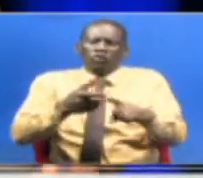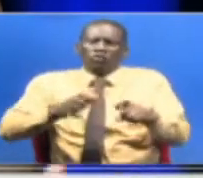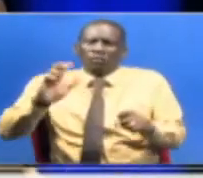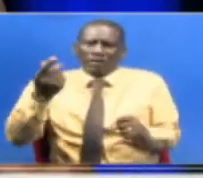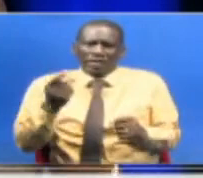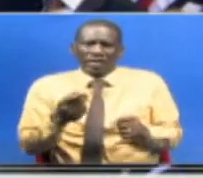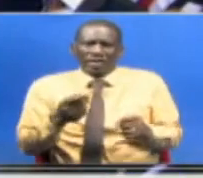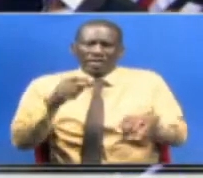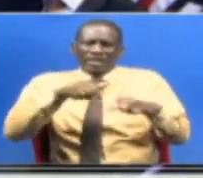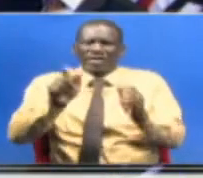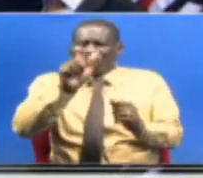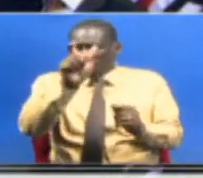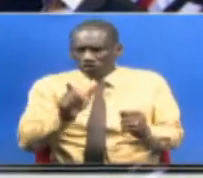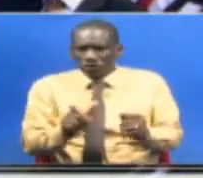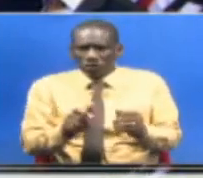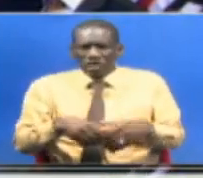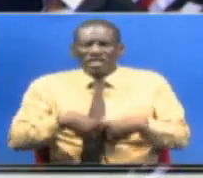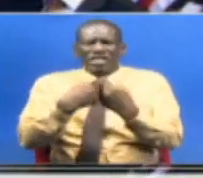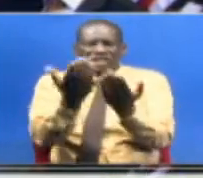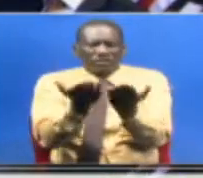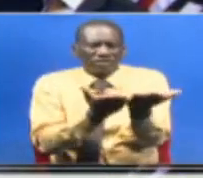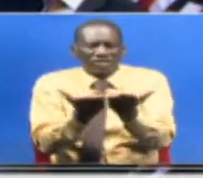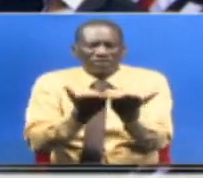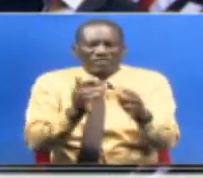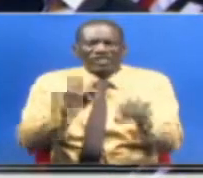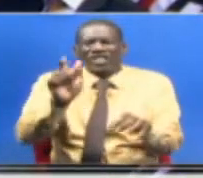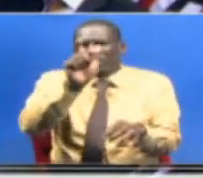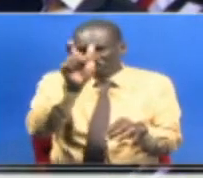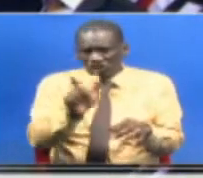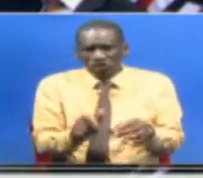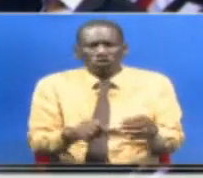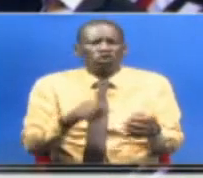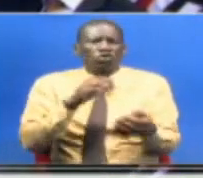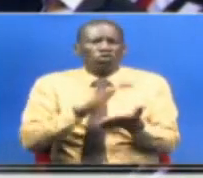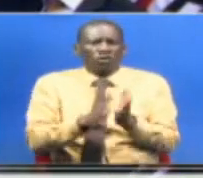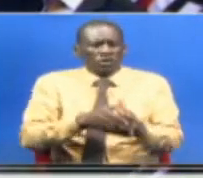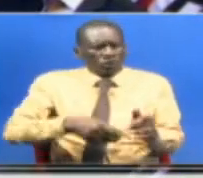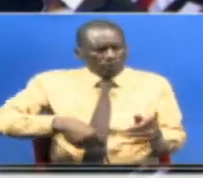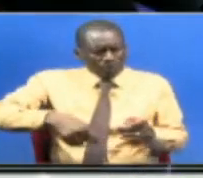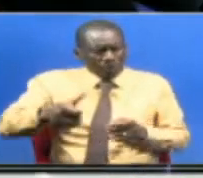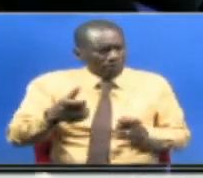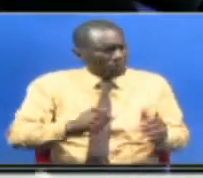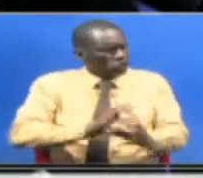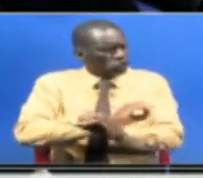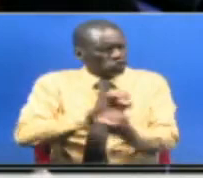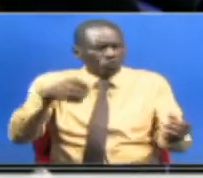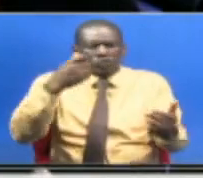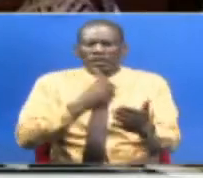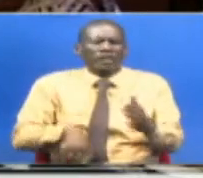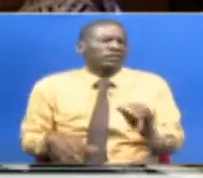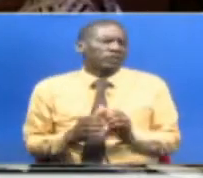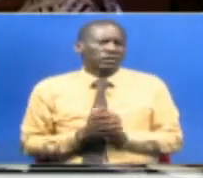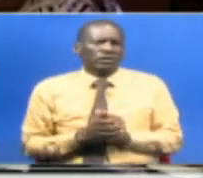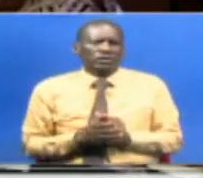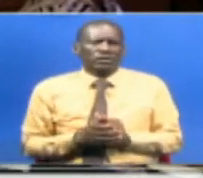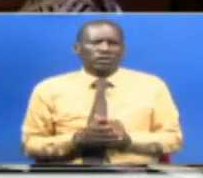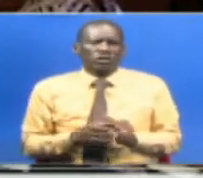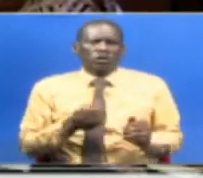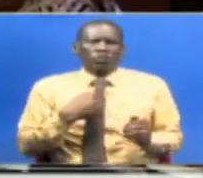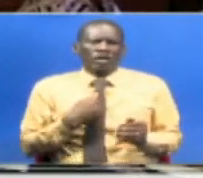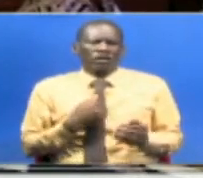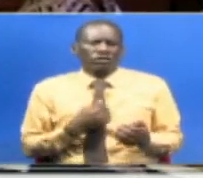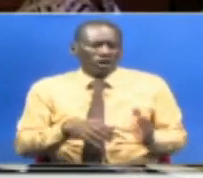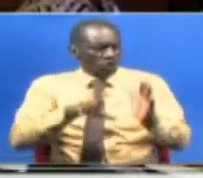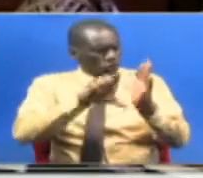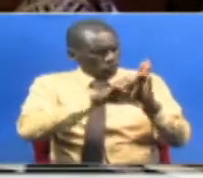into the region, provide services across the region without paying any additional tax. There was a requirement